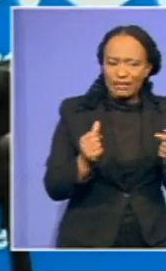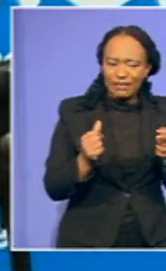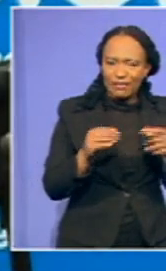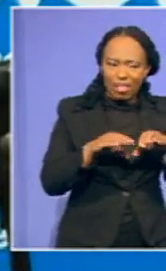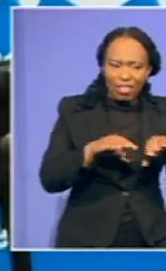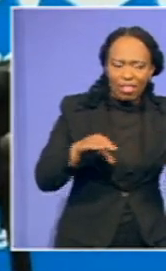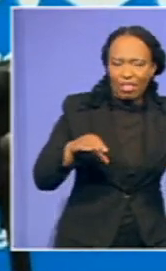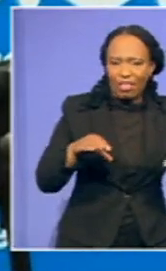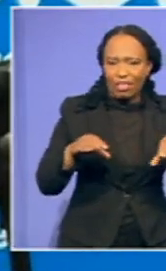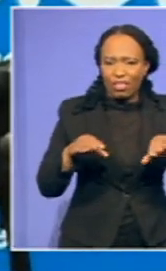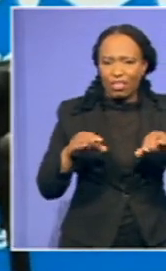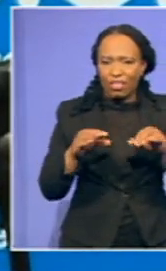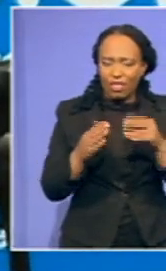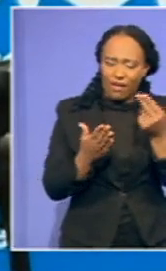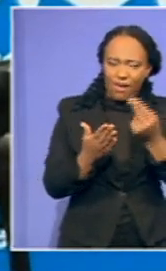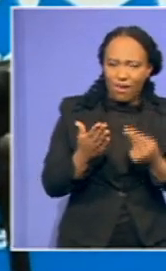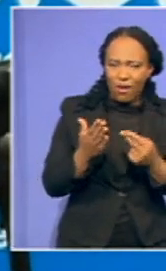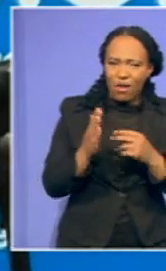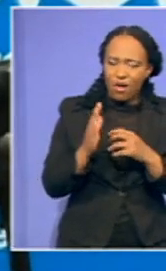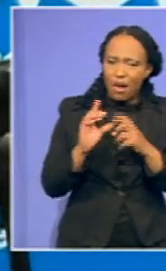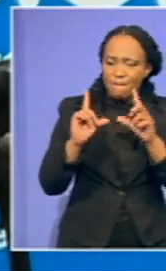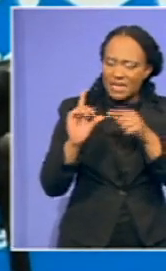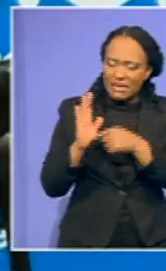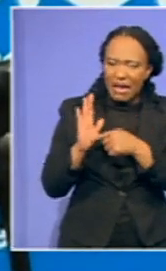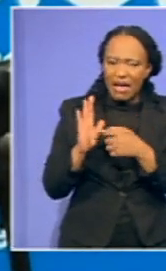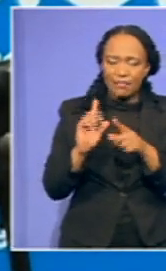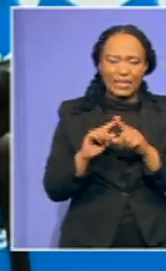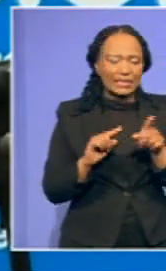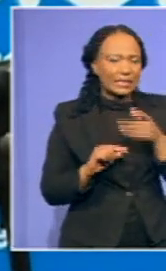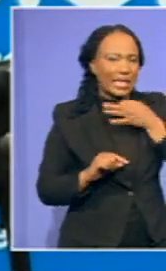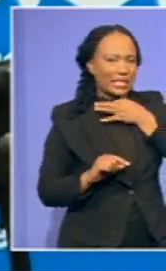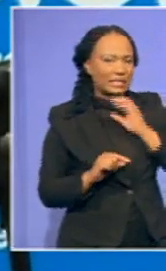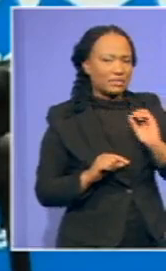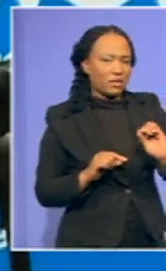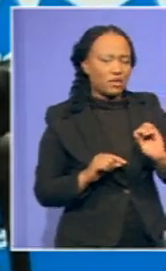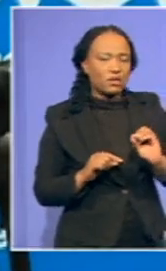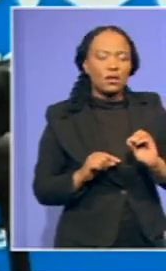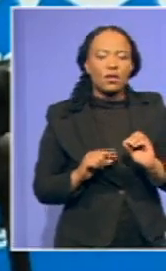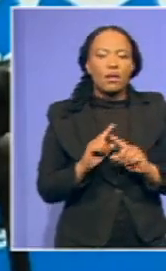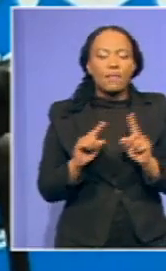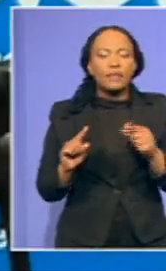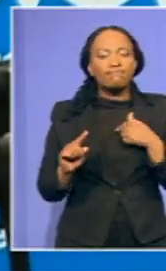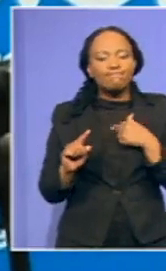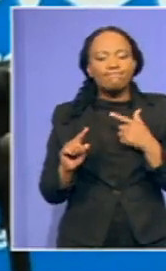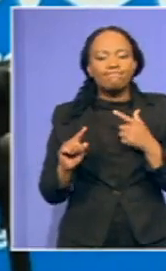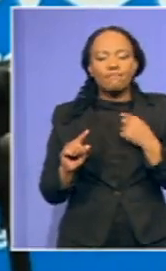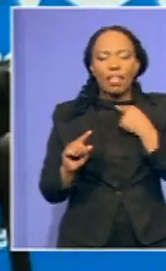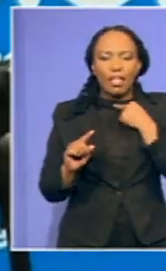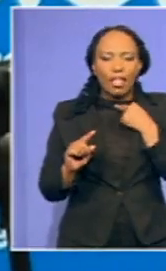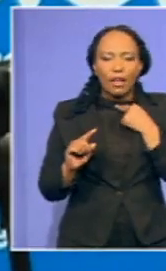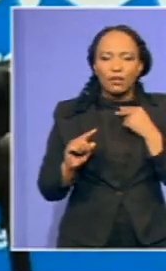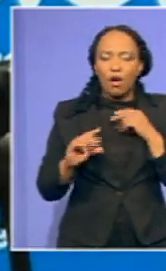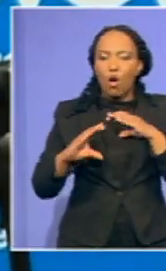We have the diagram is creating risk. So that's what we're doing behind the scenes. And the inability to communicate a solution